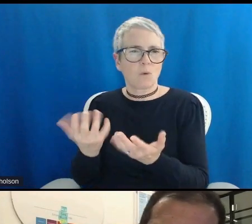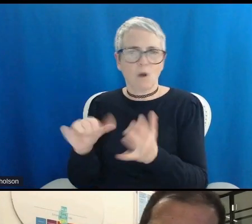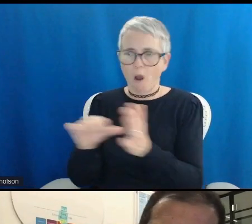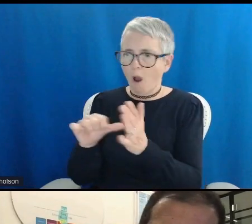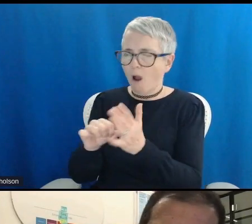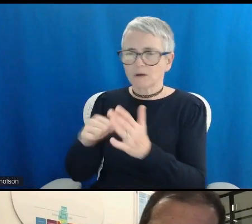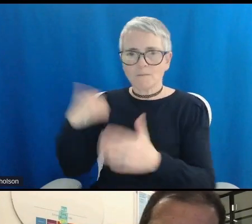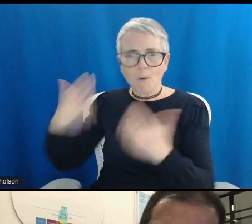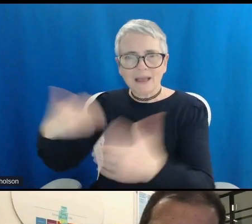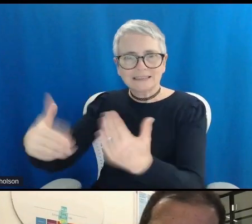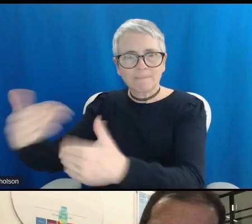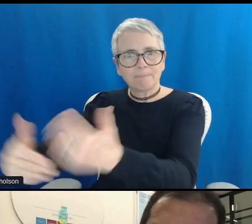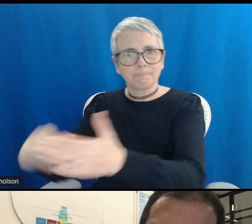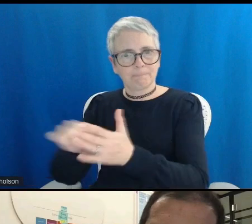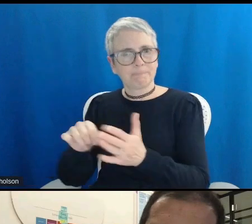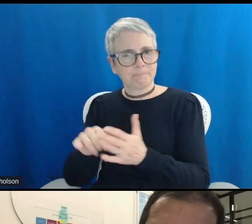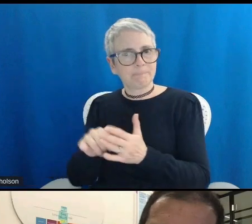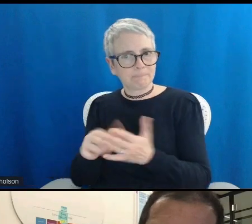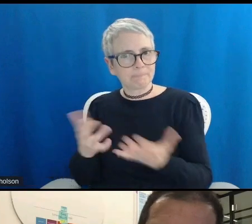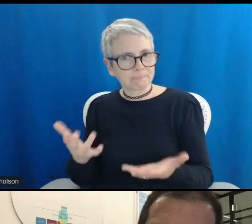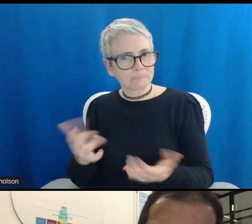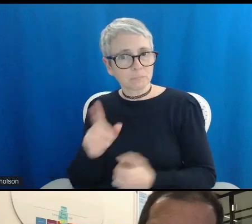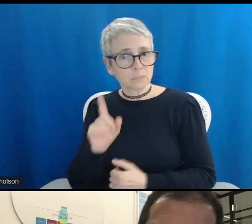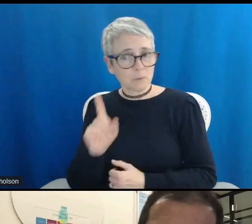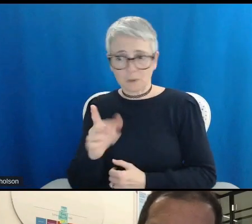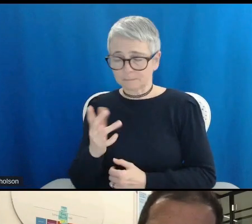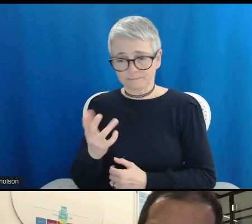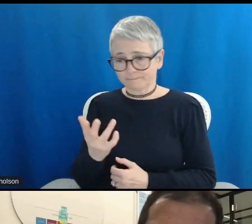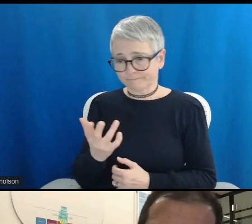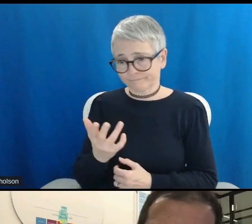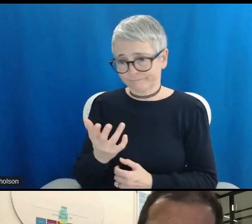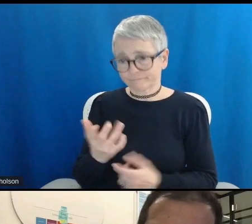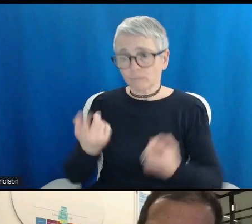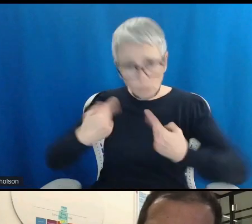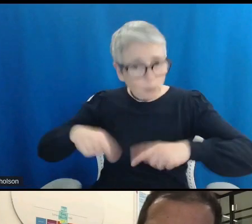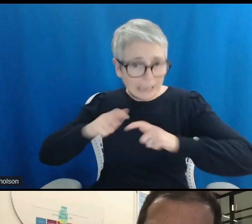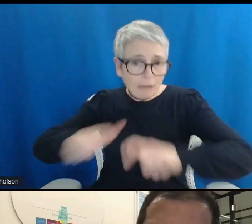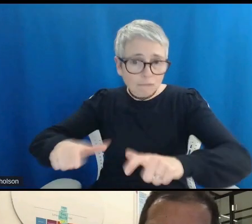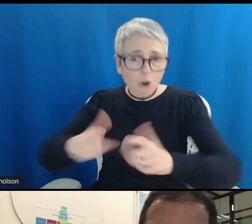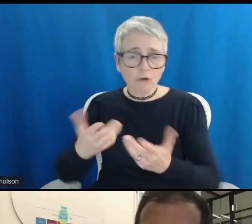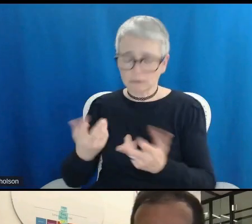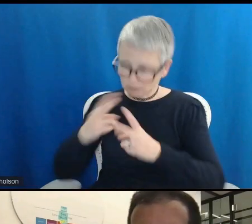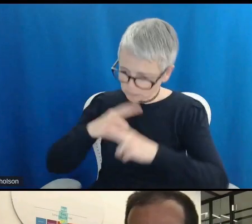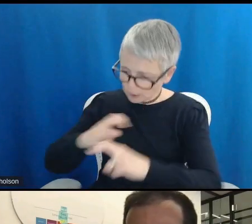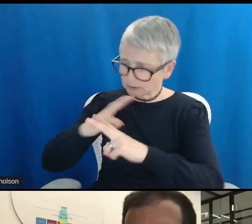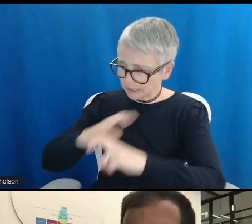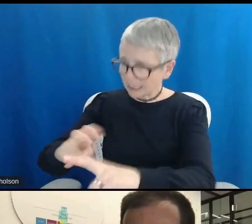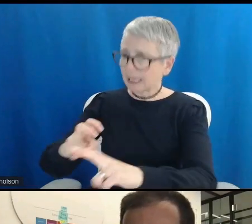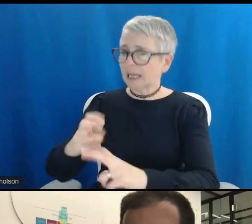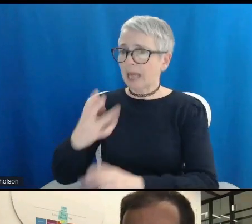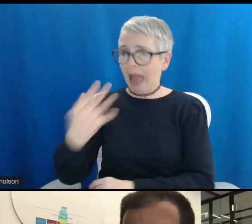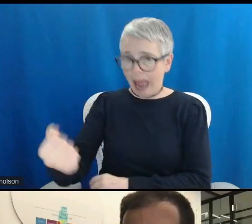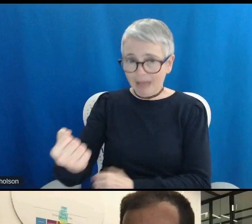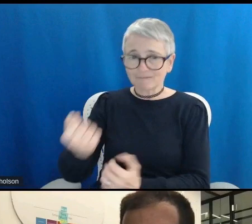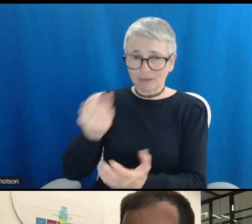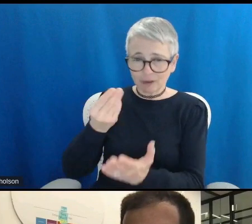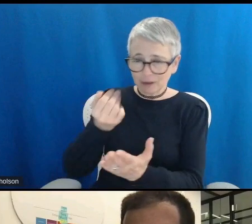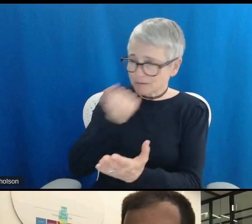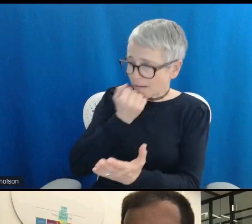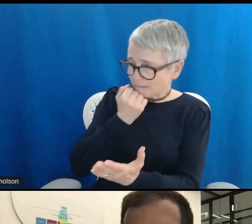momentum, but there's so many people involved now with the momentum. We keep doing studies. There's numbers out there, and it,